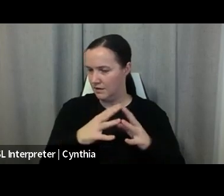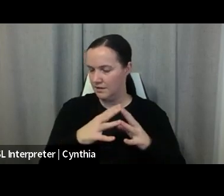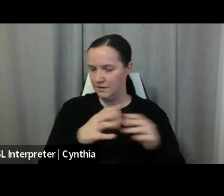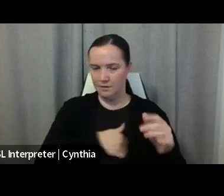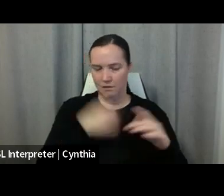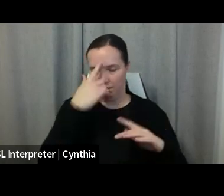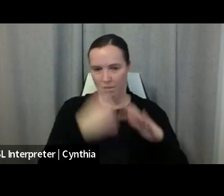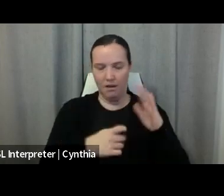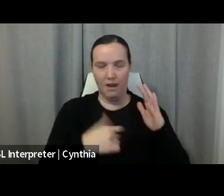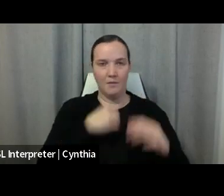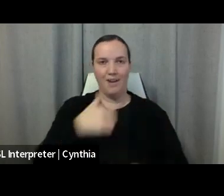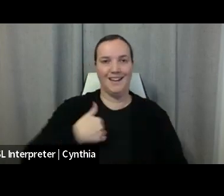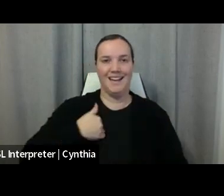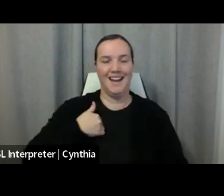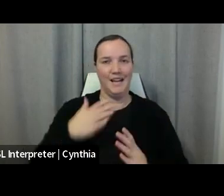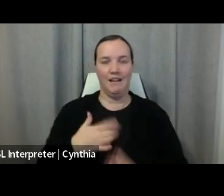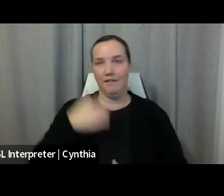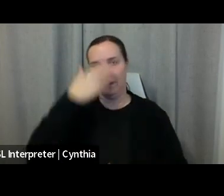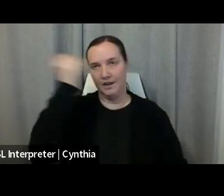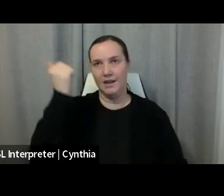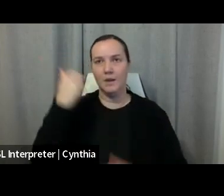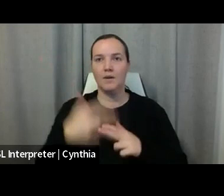Sorry, I'm not Canadian, so I forget.